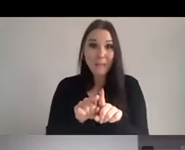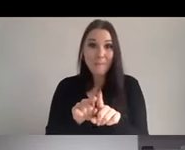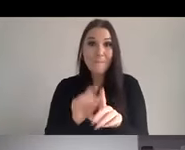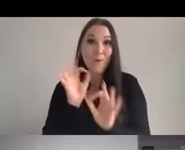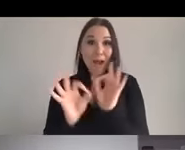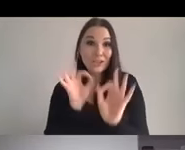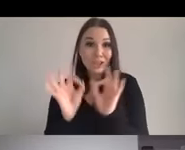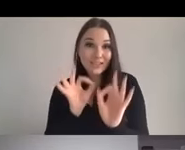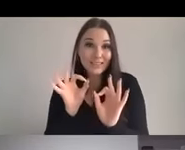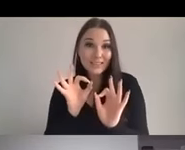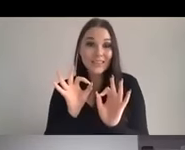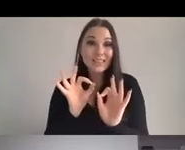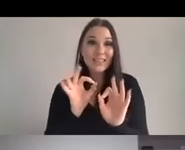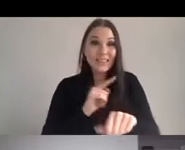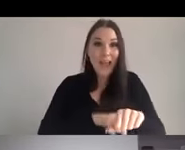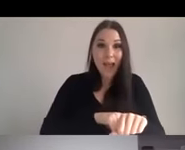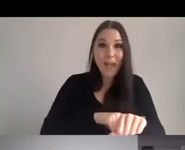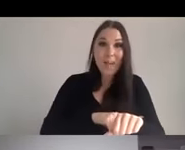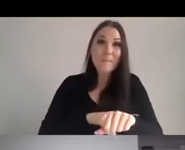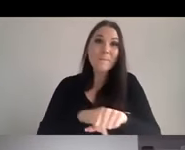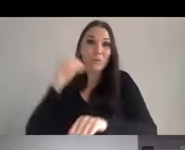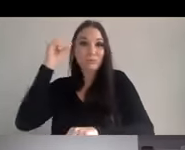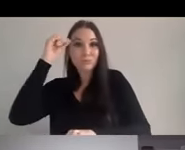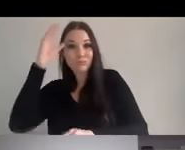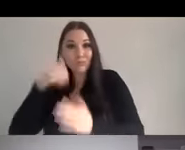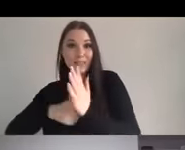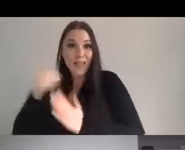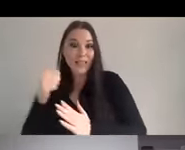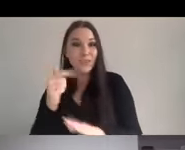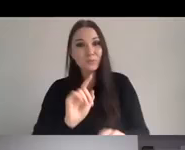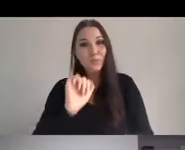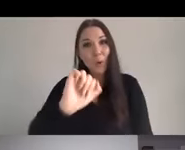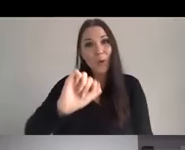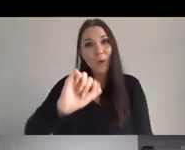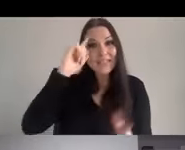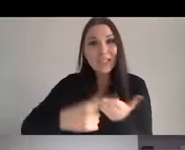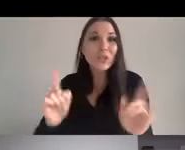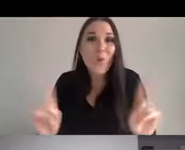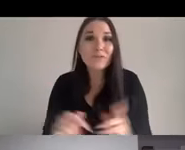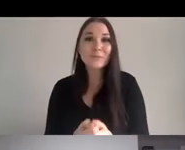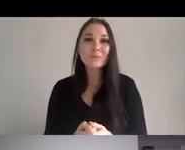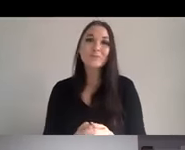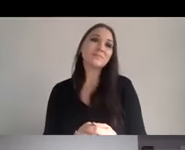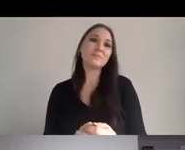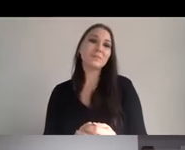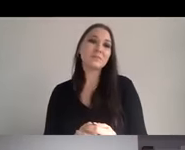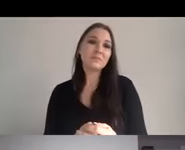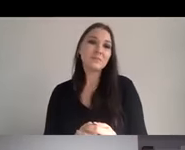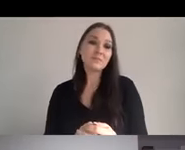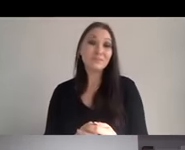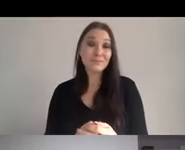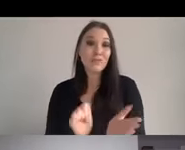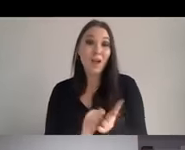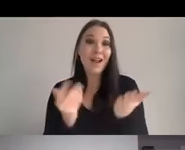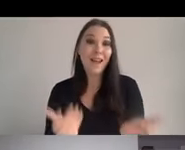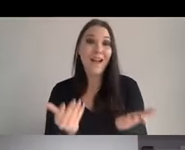your considerations when making these types of decisions? Yeah. So I think right now we're in